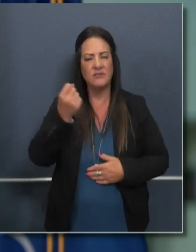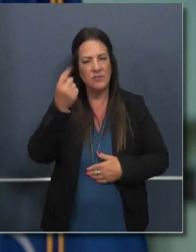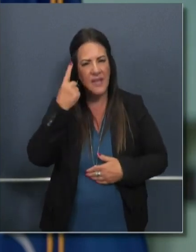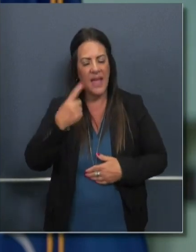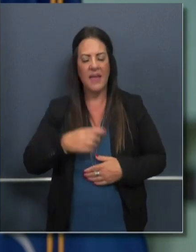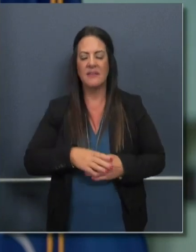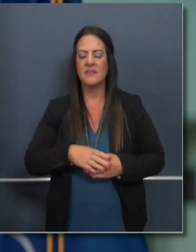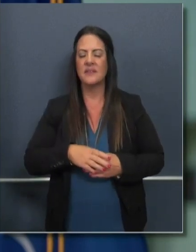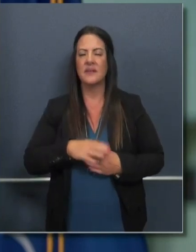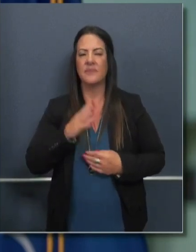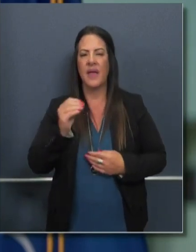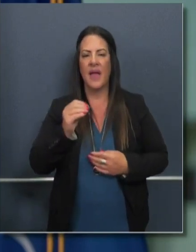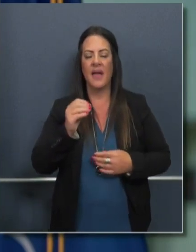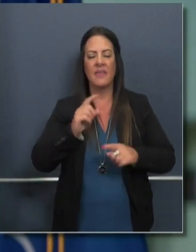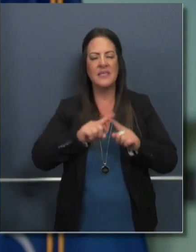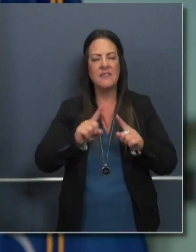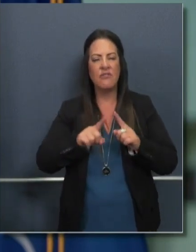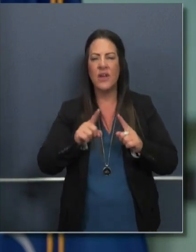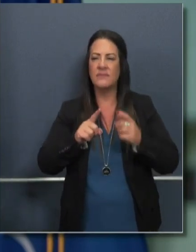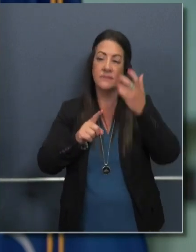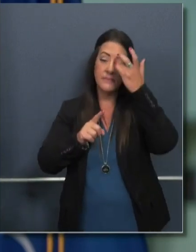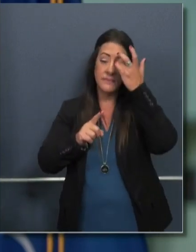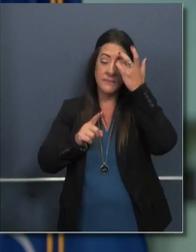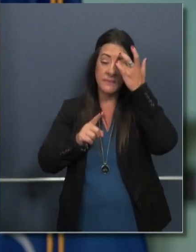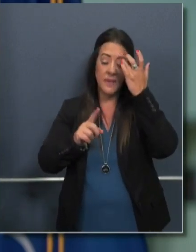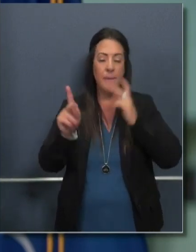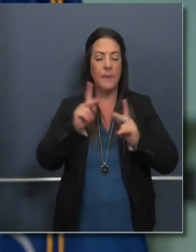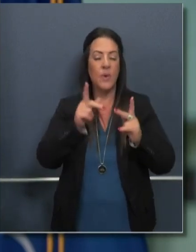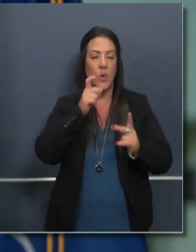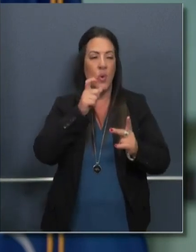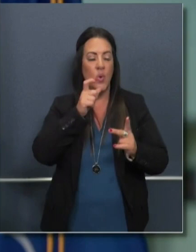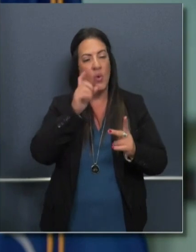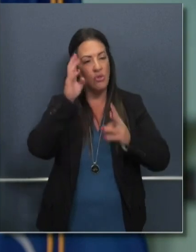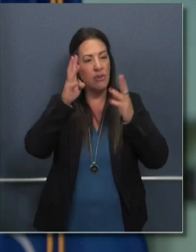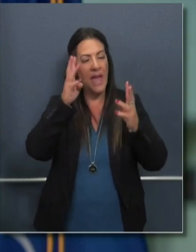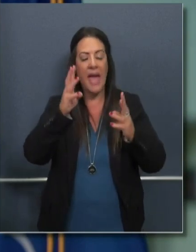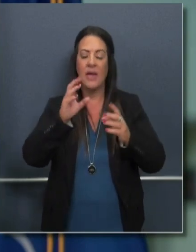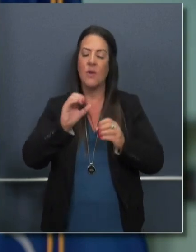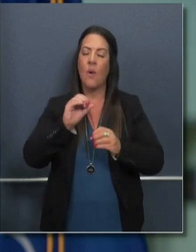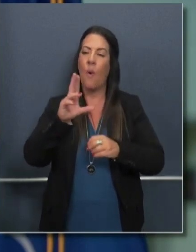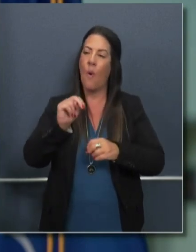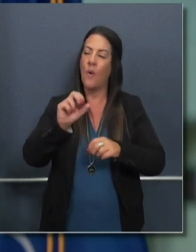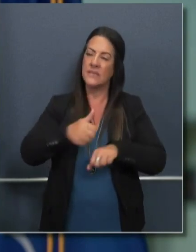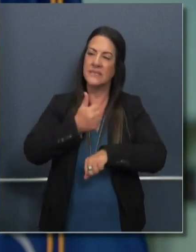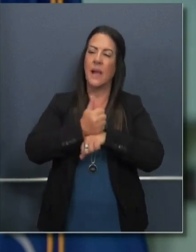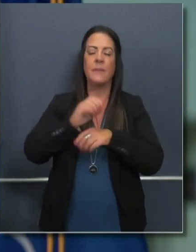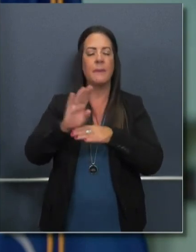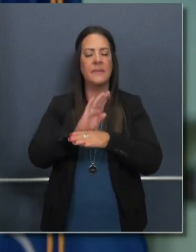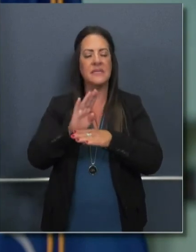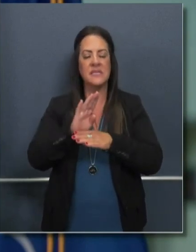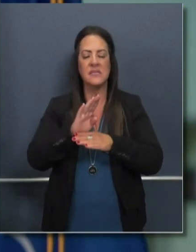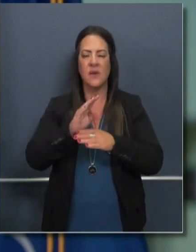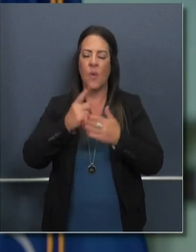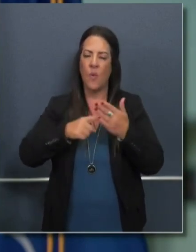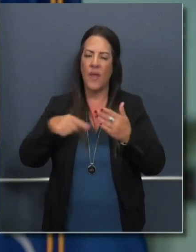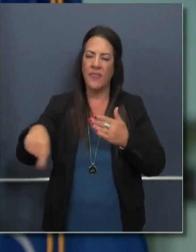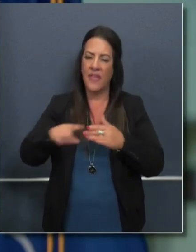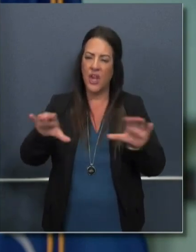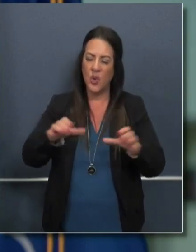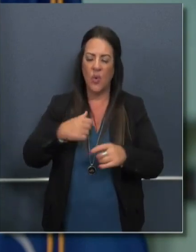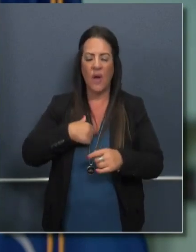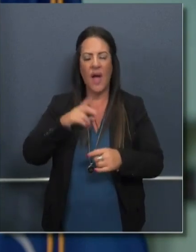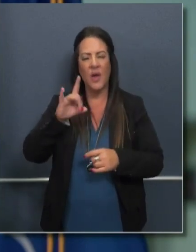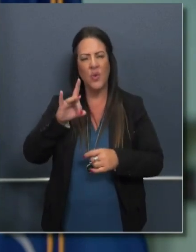and the opportunities that entrepreneurs provide in terms of making real their ideas and passion and putting them into action. And so I